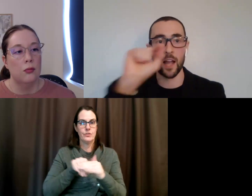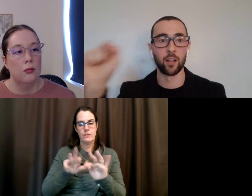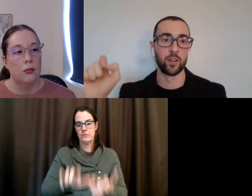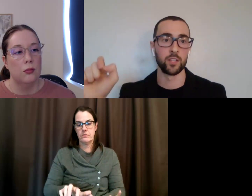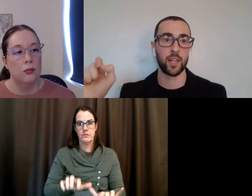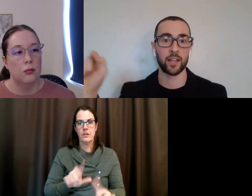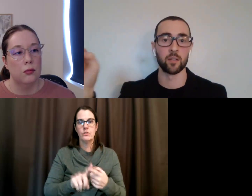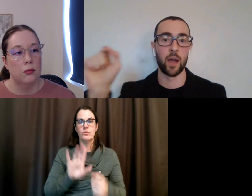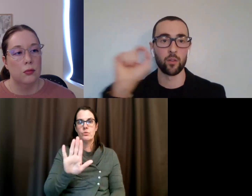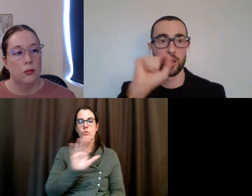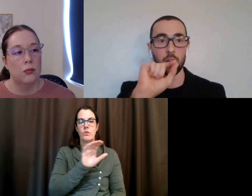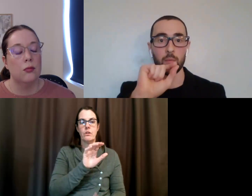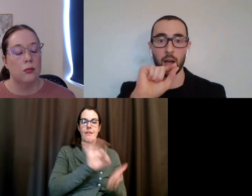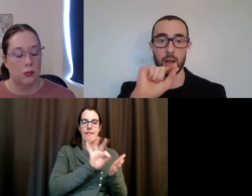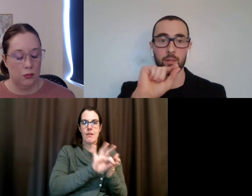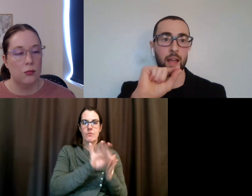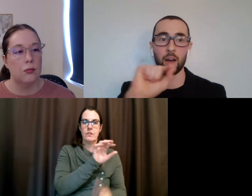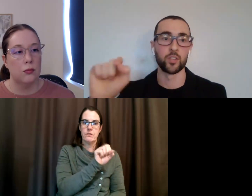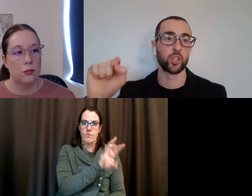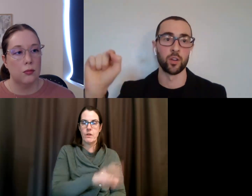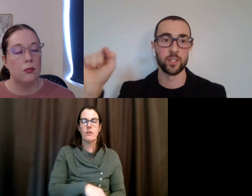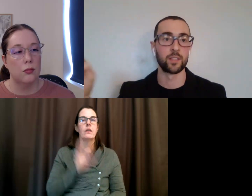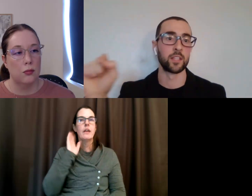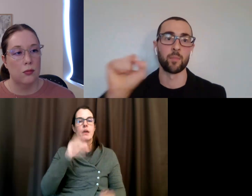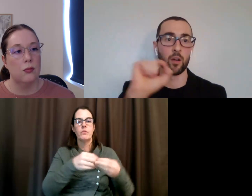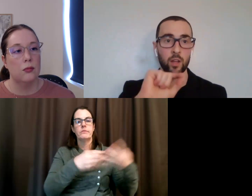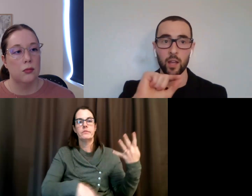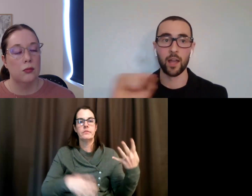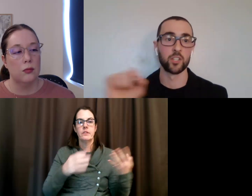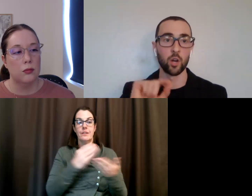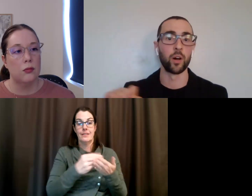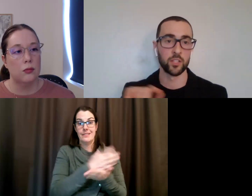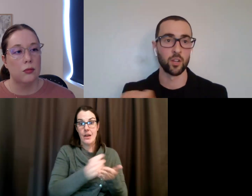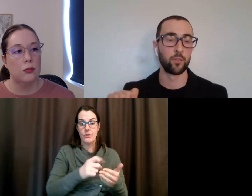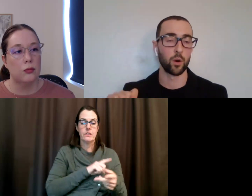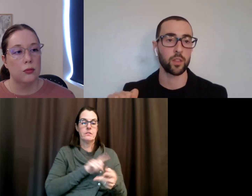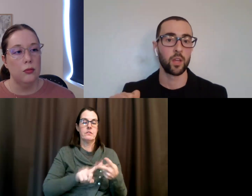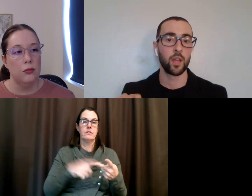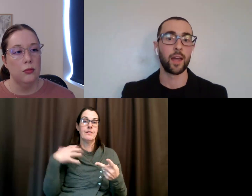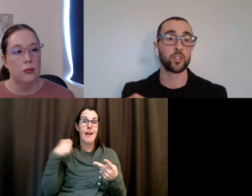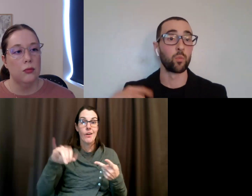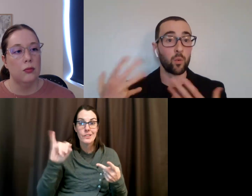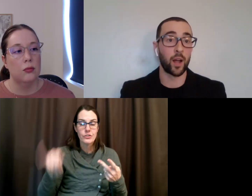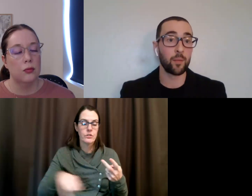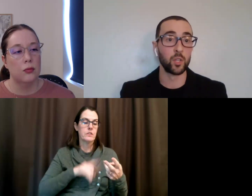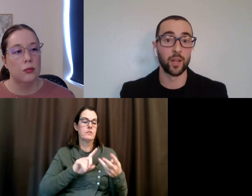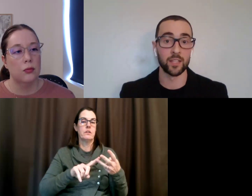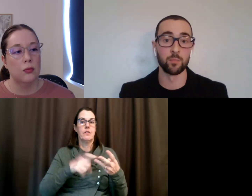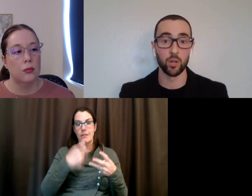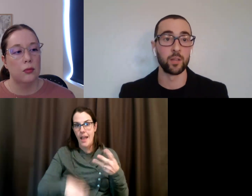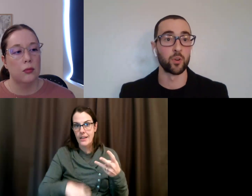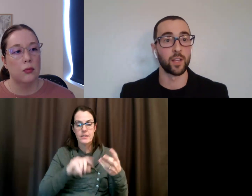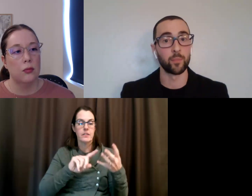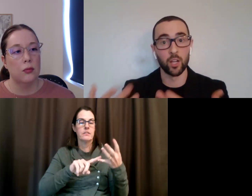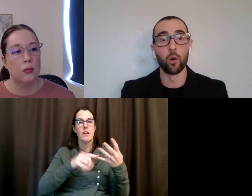list out salaries X amount, health insurance this amount, and so on and so forth. And so what I'm doing